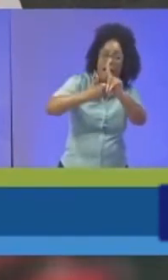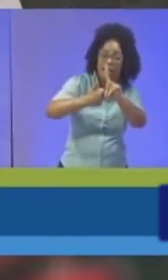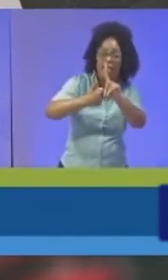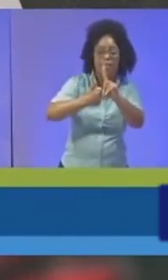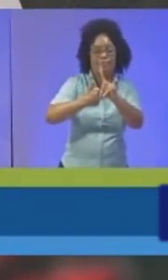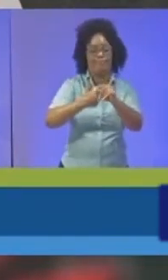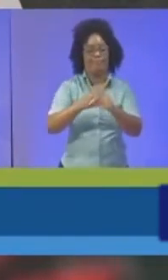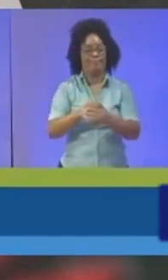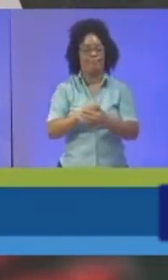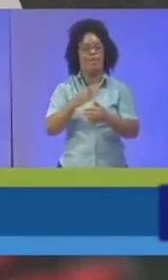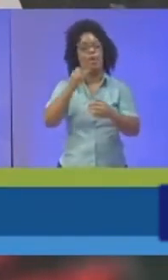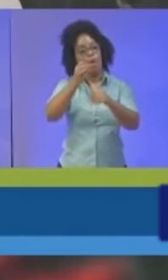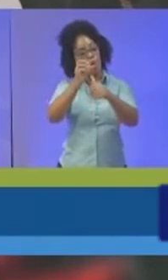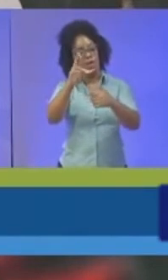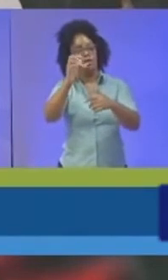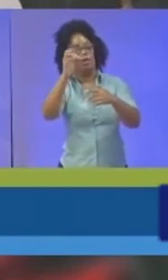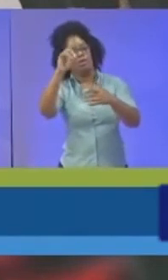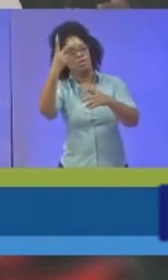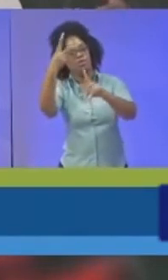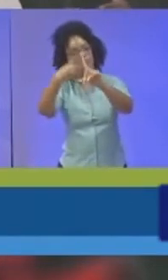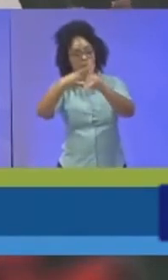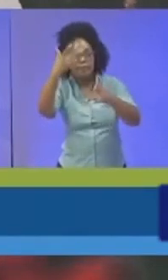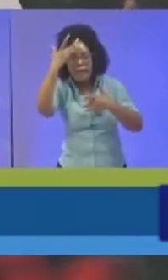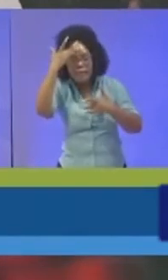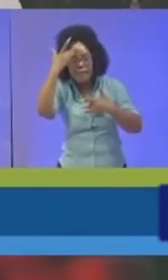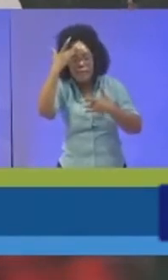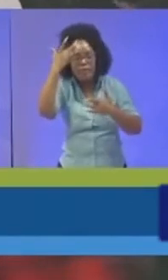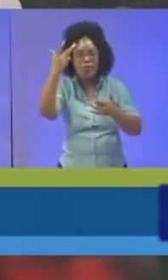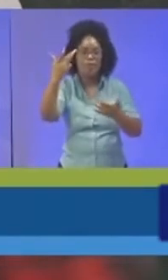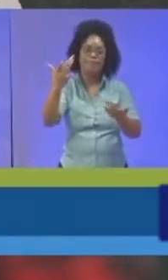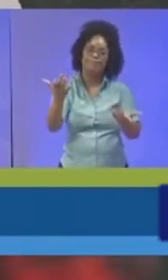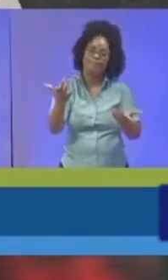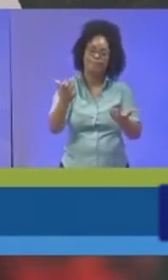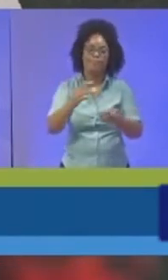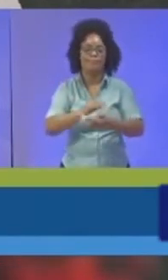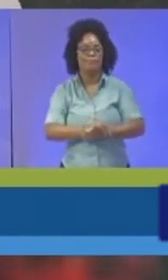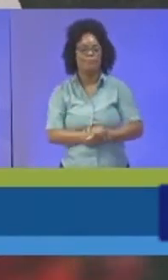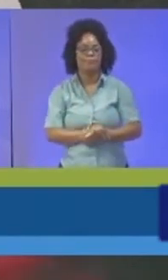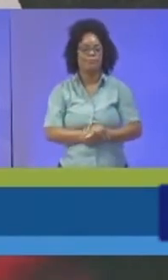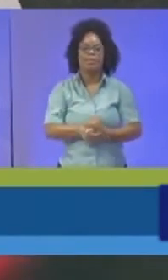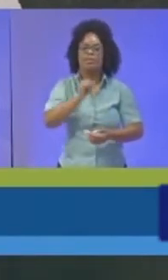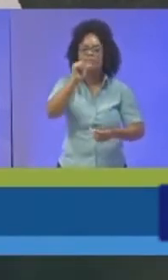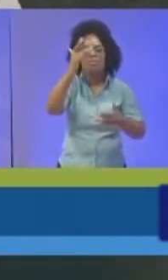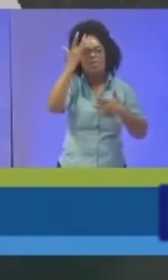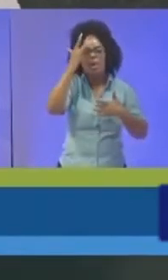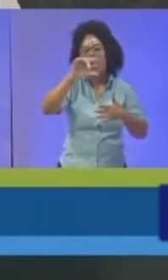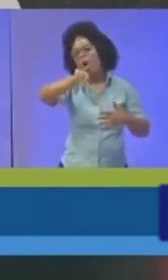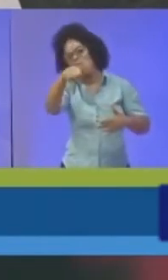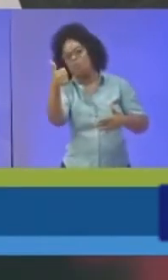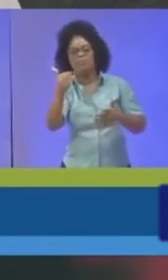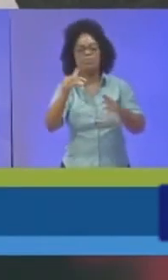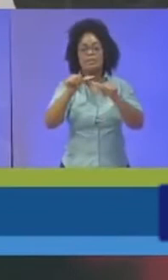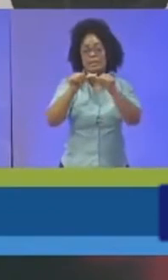2 months and not being able to be explained by any other illness. Next.